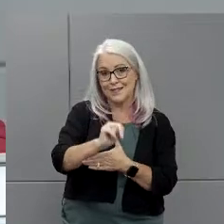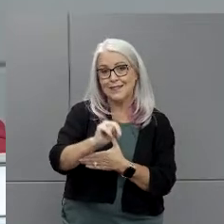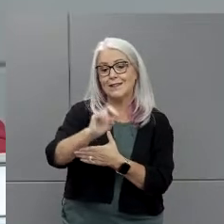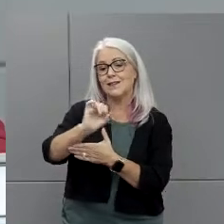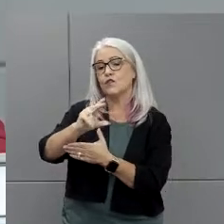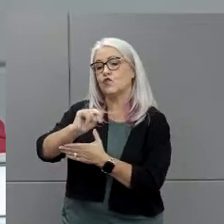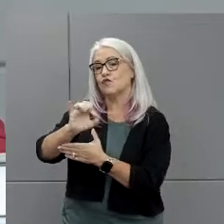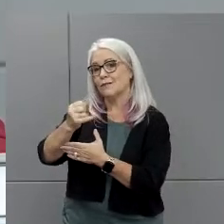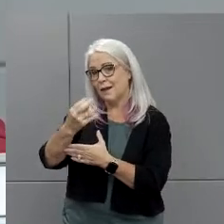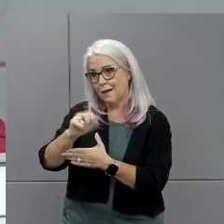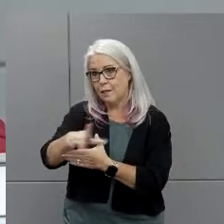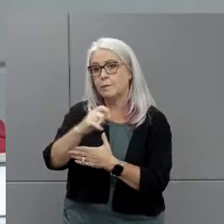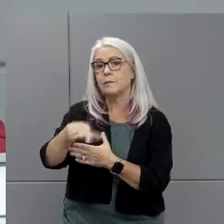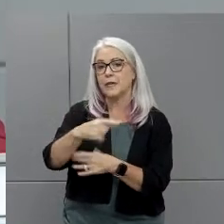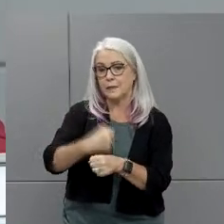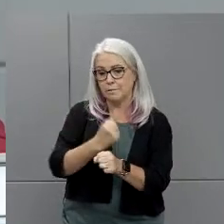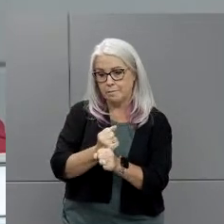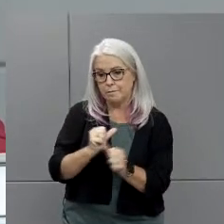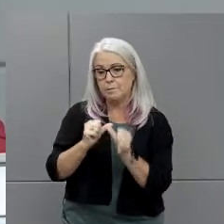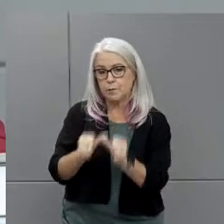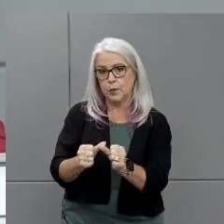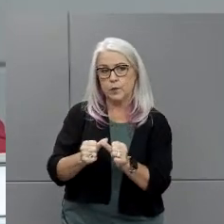College be ratified.